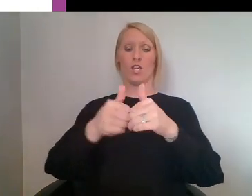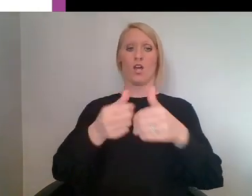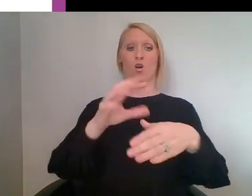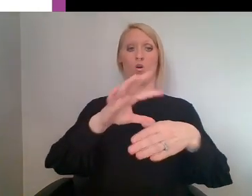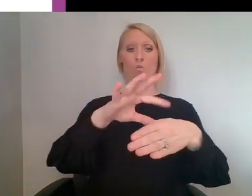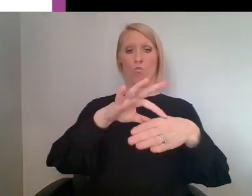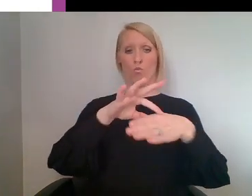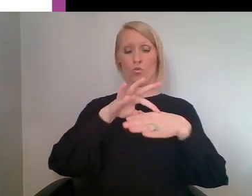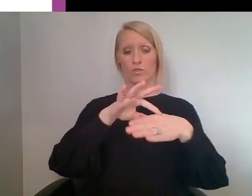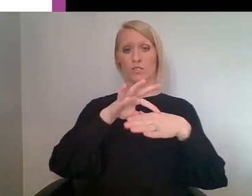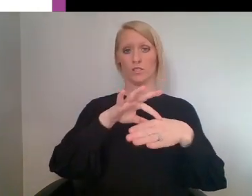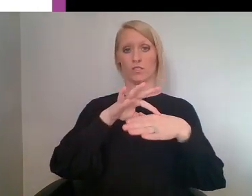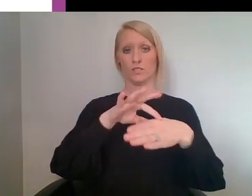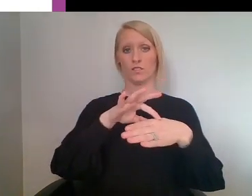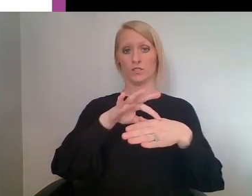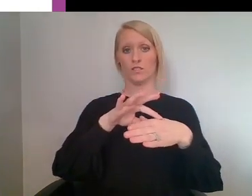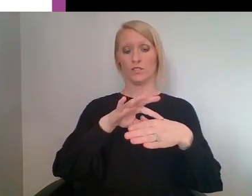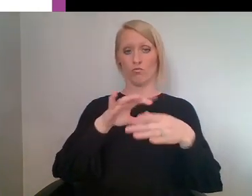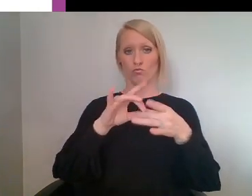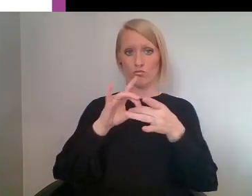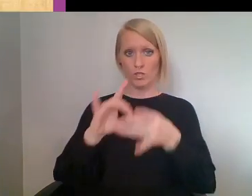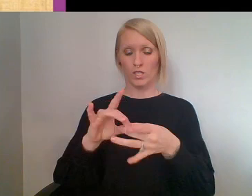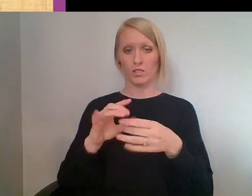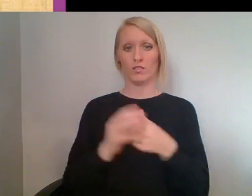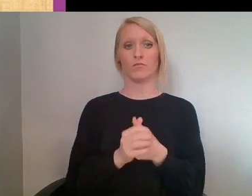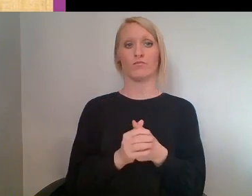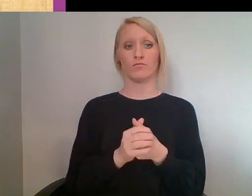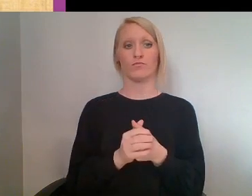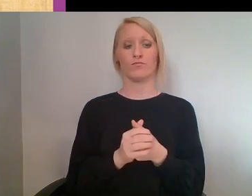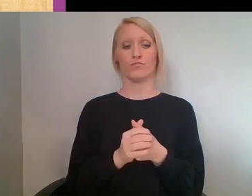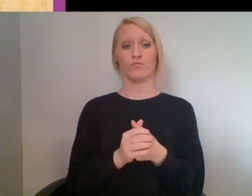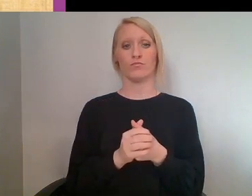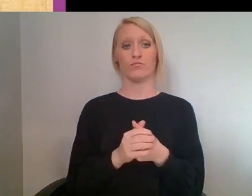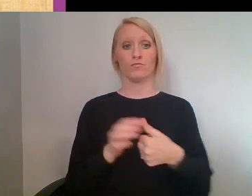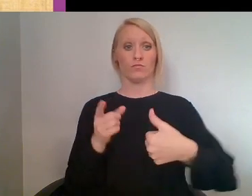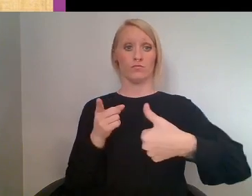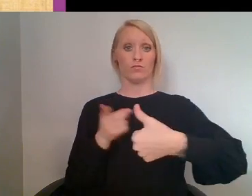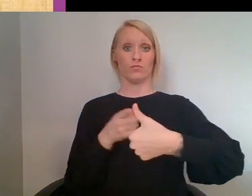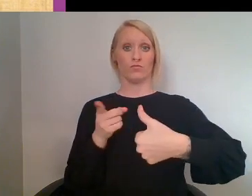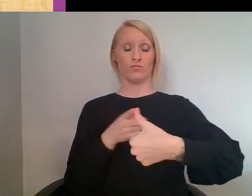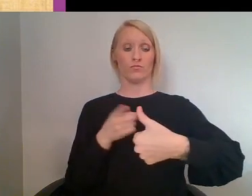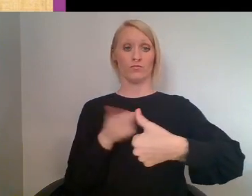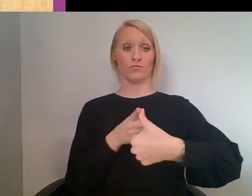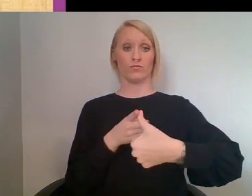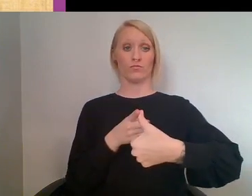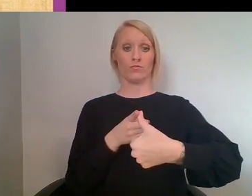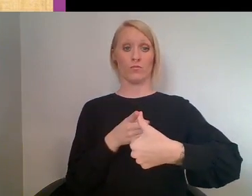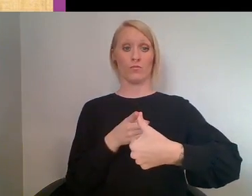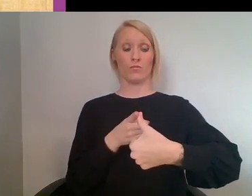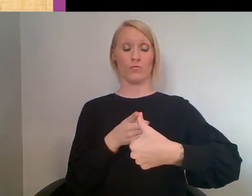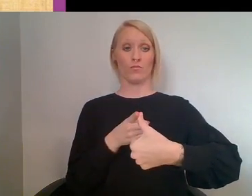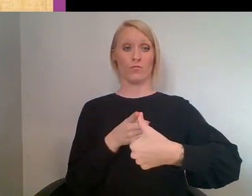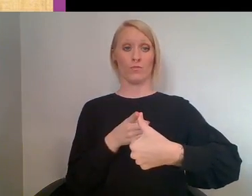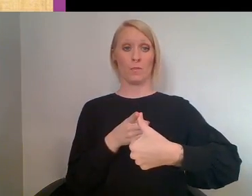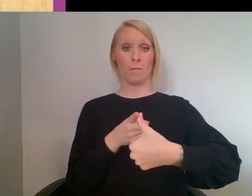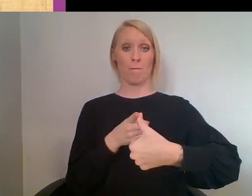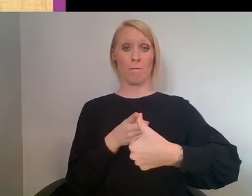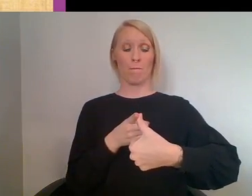that image. Otherwise, just follow along with these slides. So here's the overview. We've got this